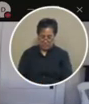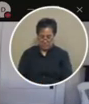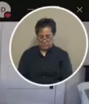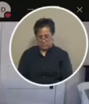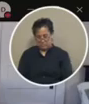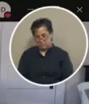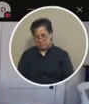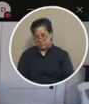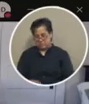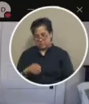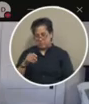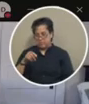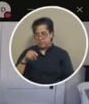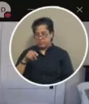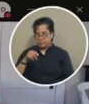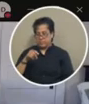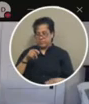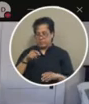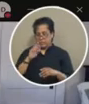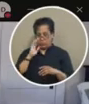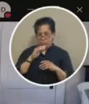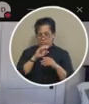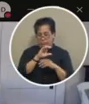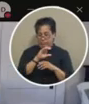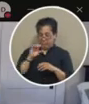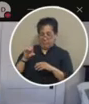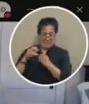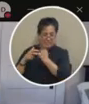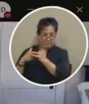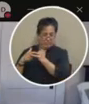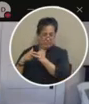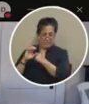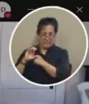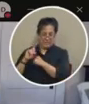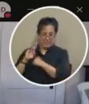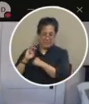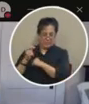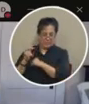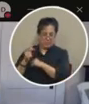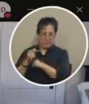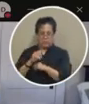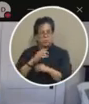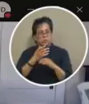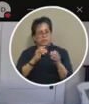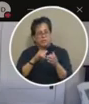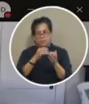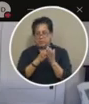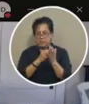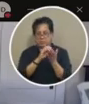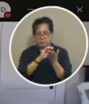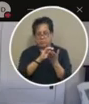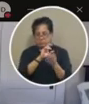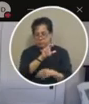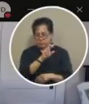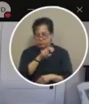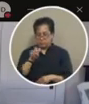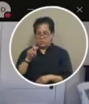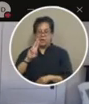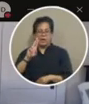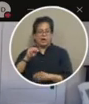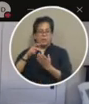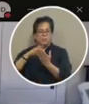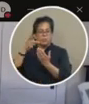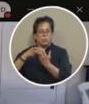go into a savings fund for CDBG? They are currently slated to be moved into the